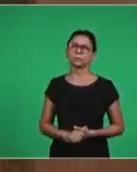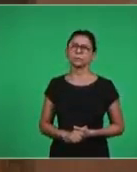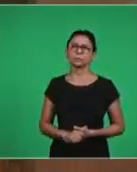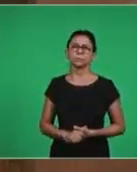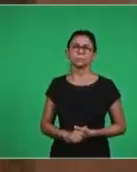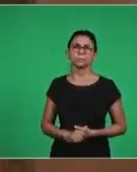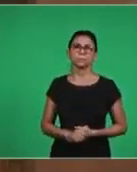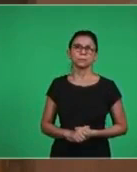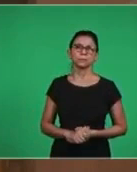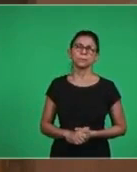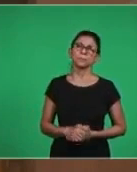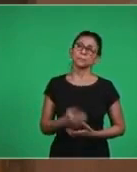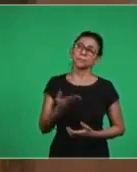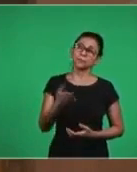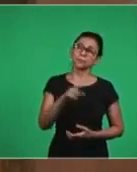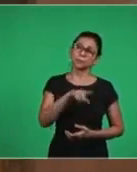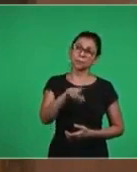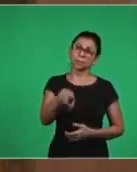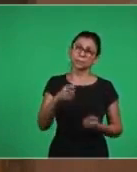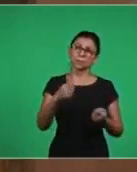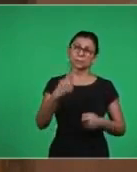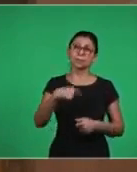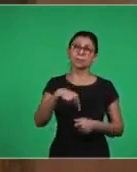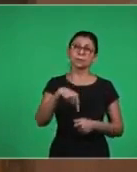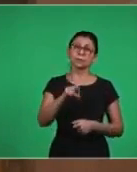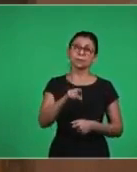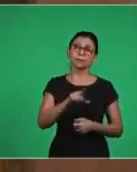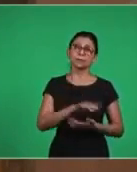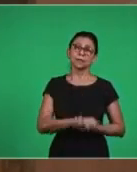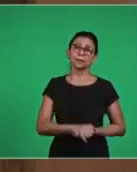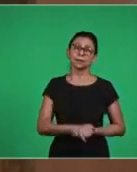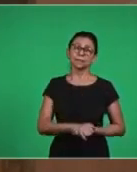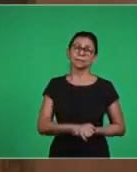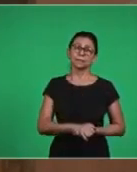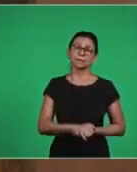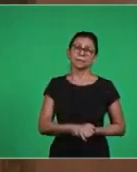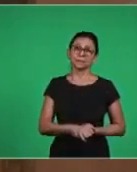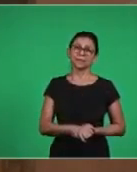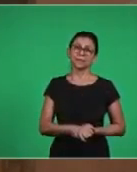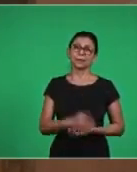have to go after the lame, the blind, the crippled.